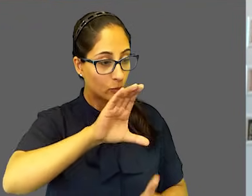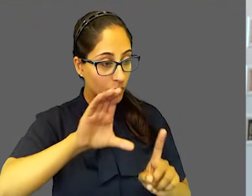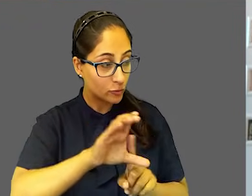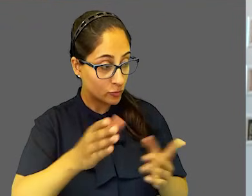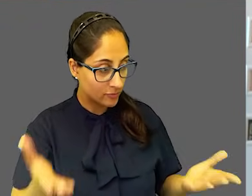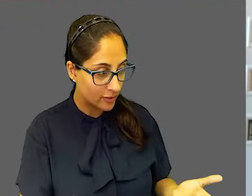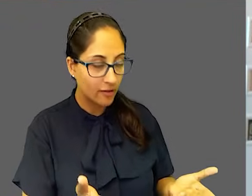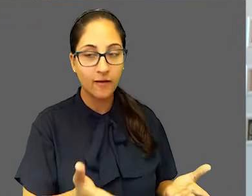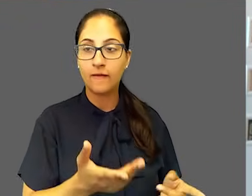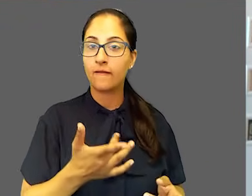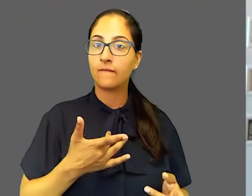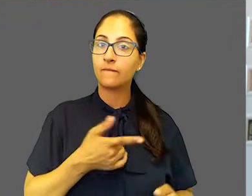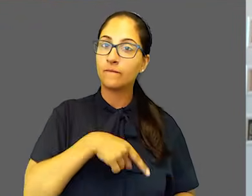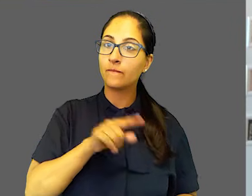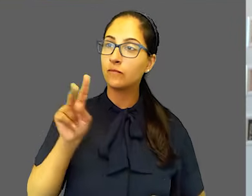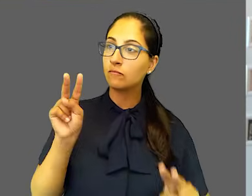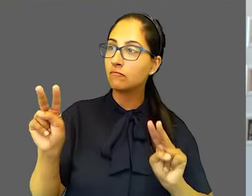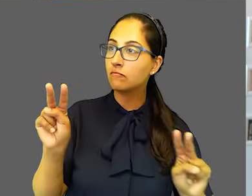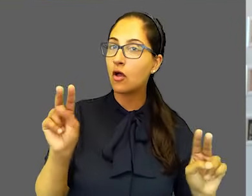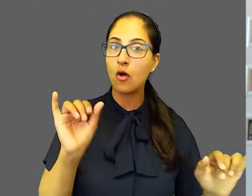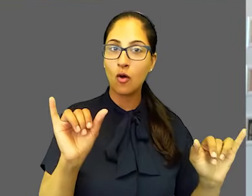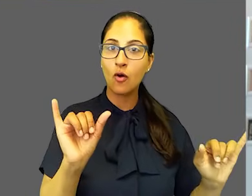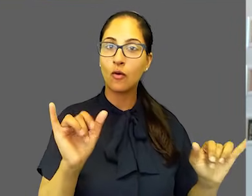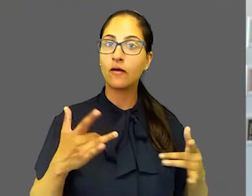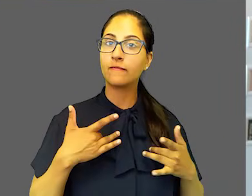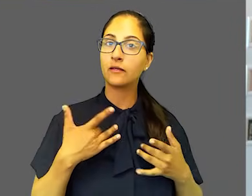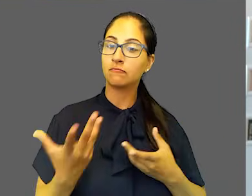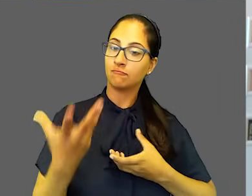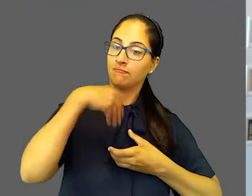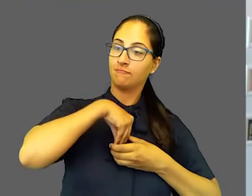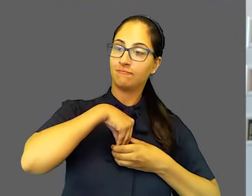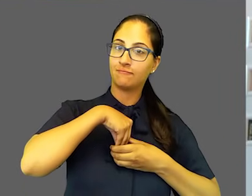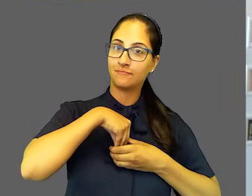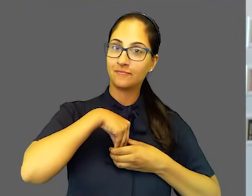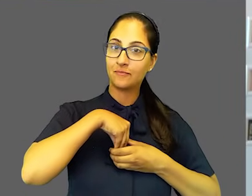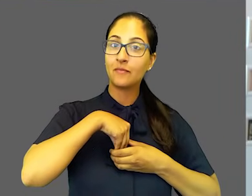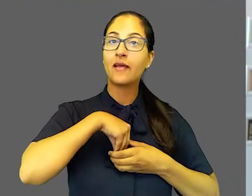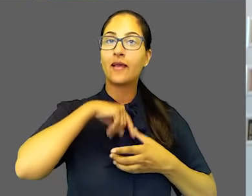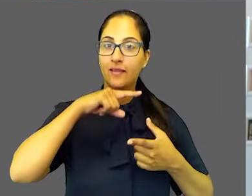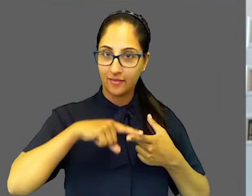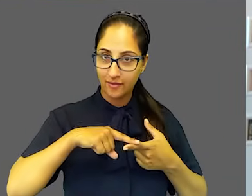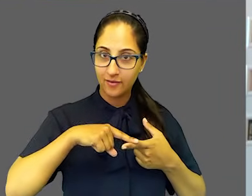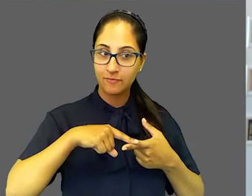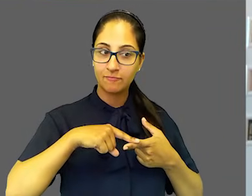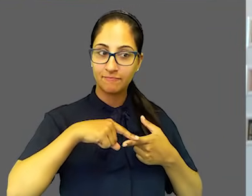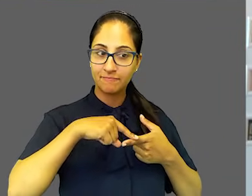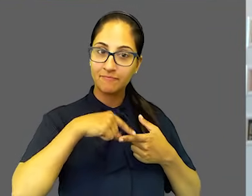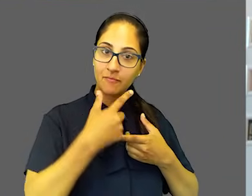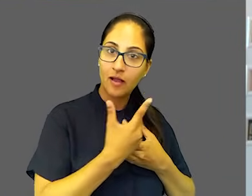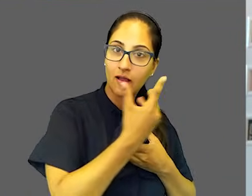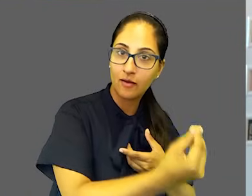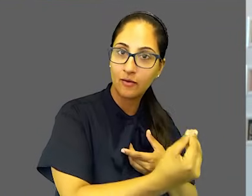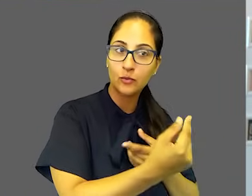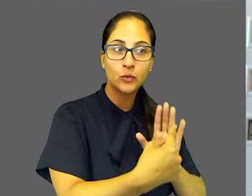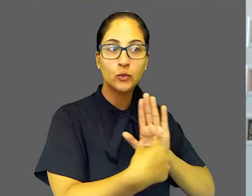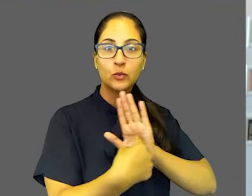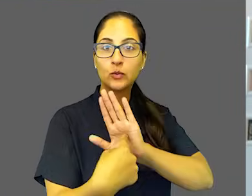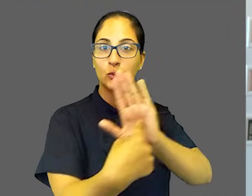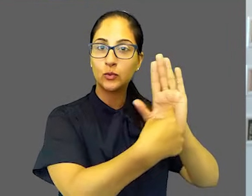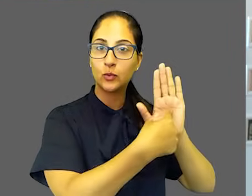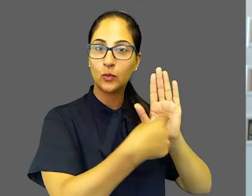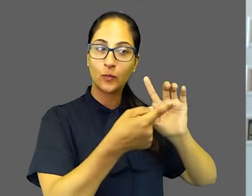into the community. They can talk to their peers, talk to their teachers, and invite people into our